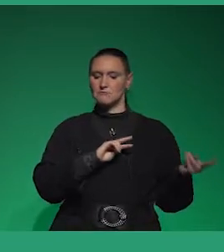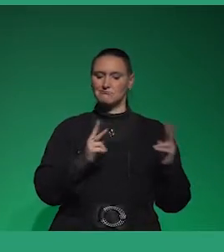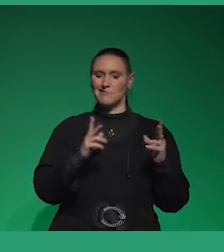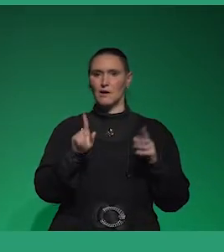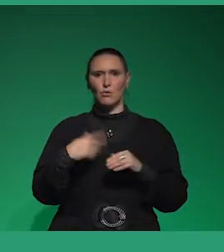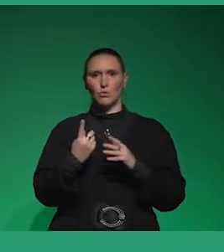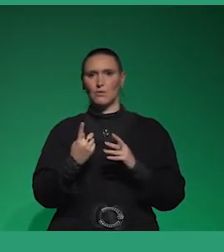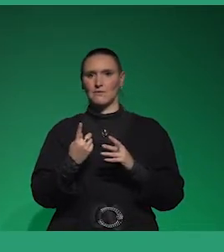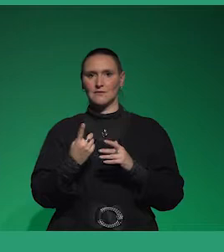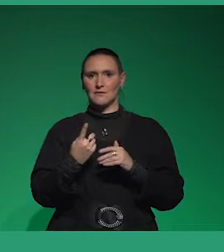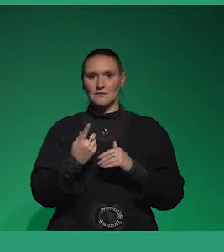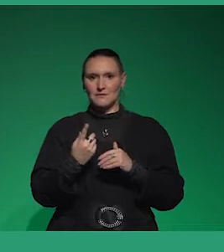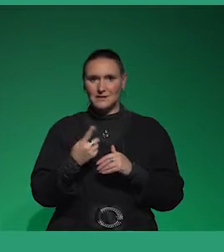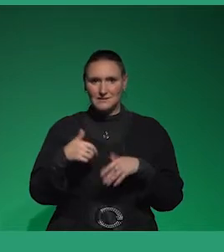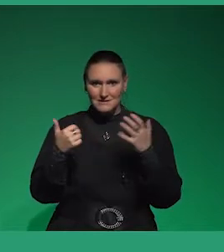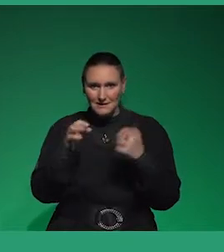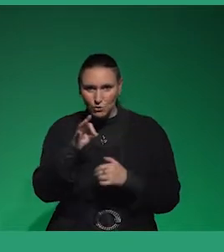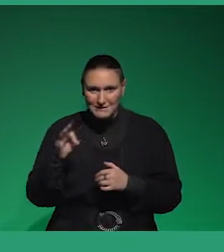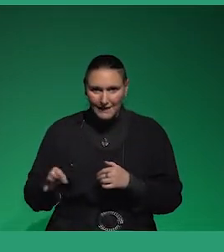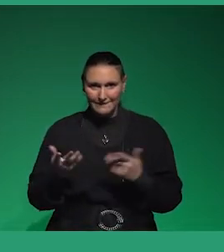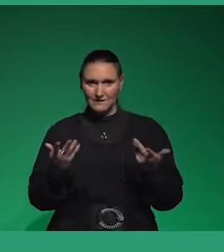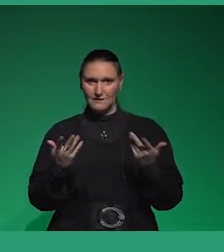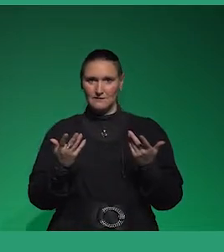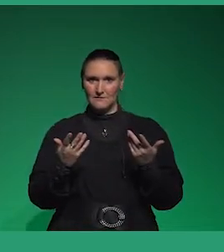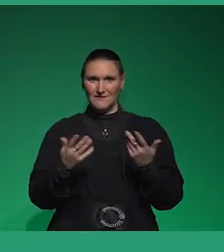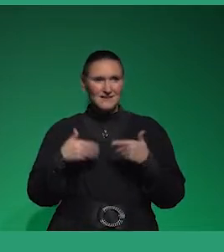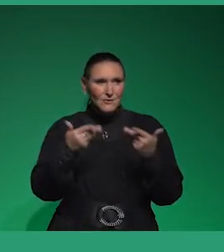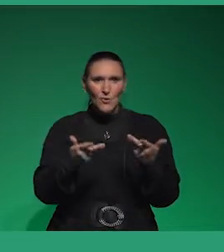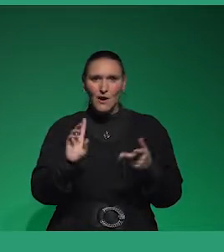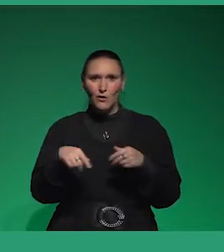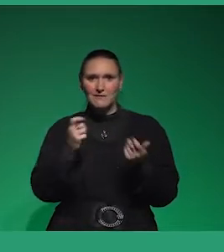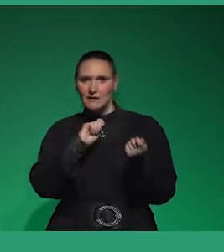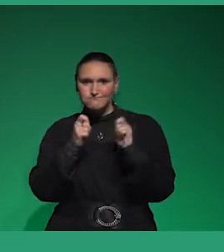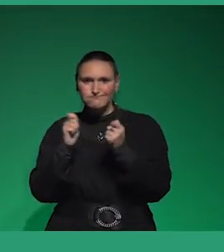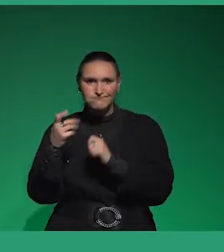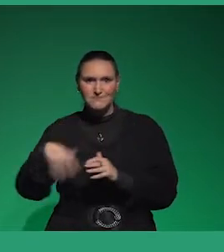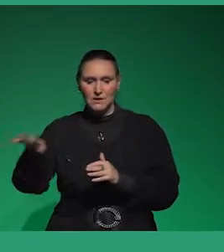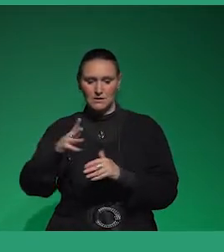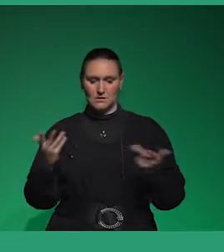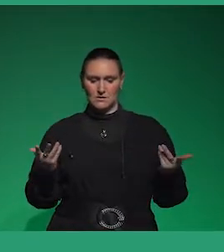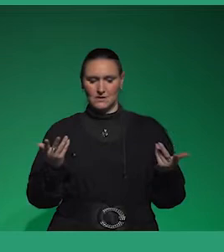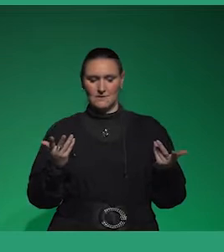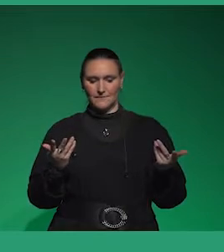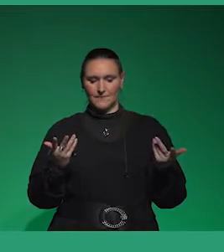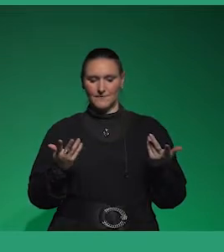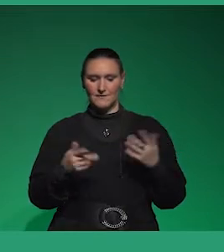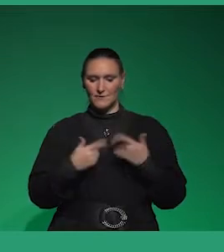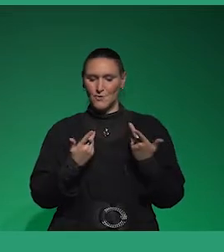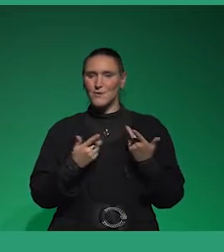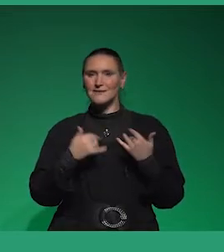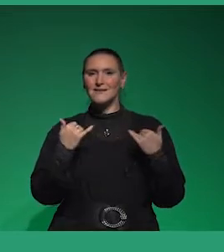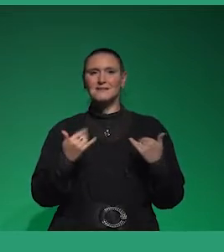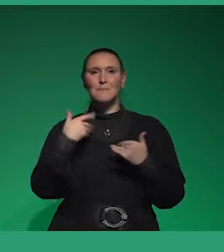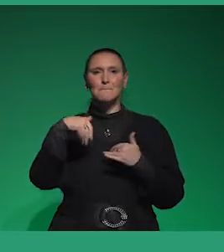dramatic loss in carbon stored on land. It's mainly driven by the above ground biomass, to a smaller